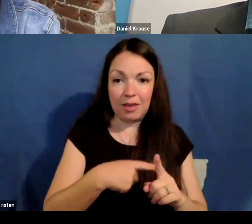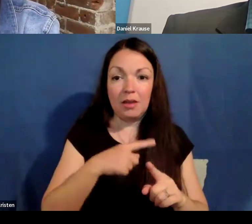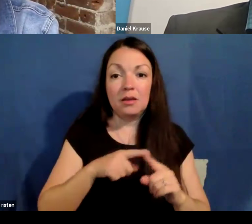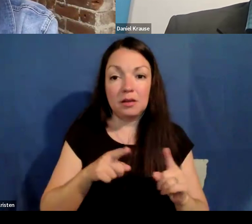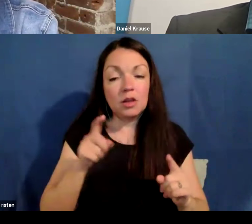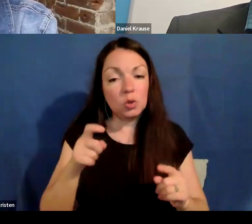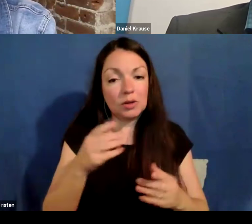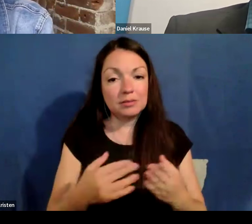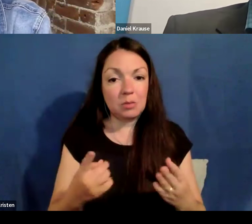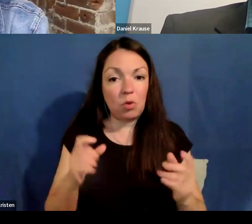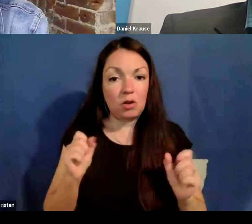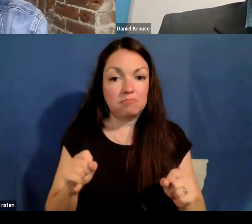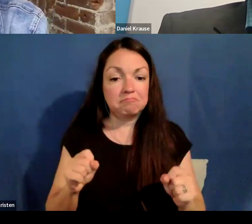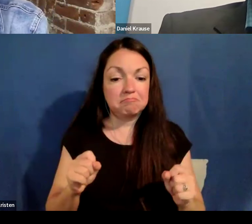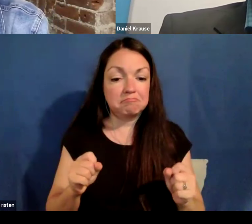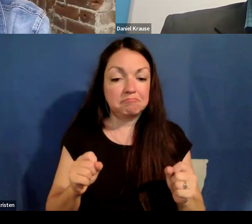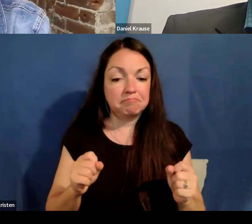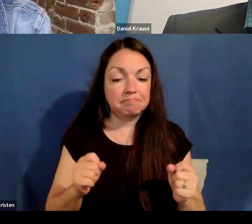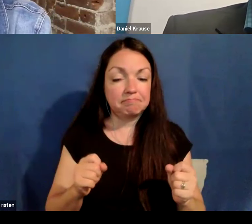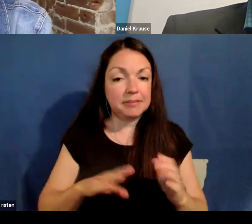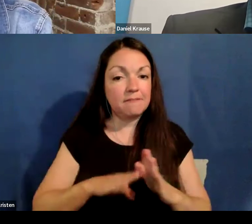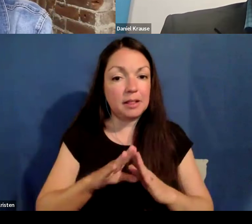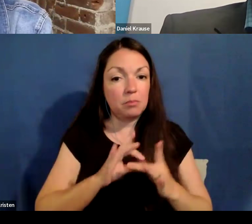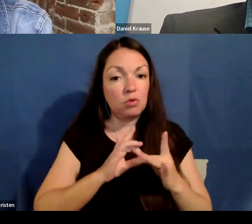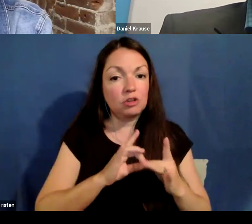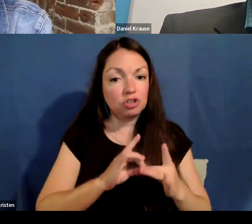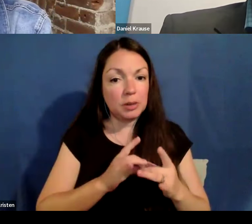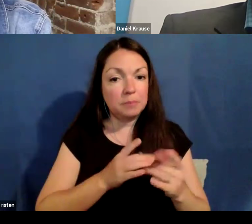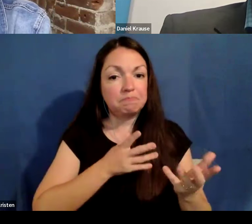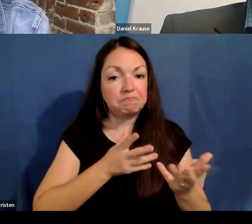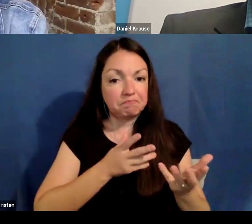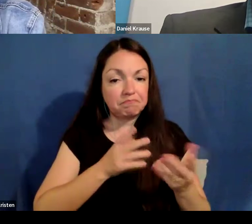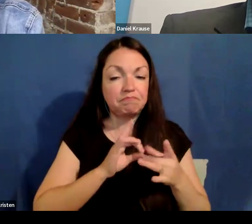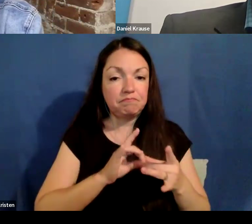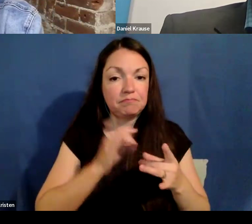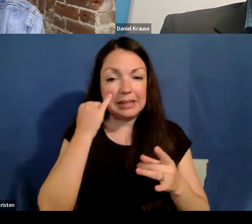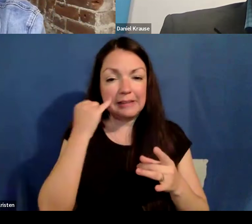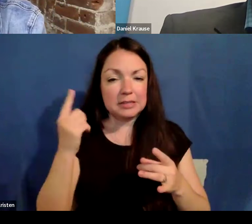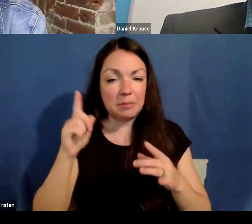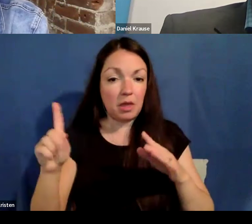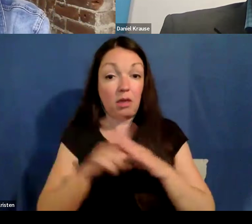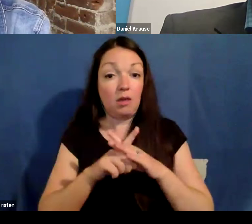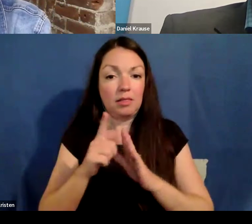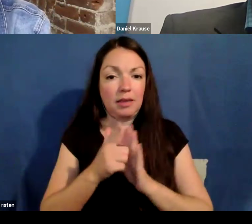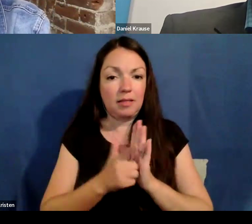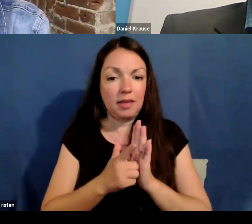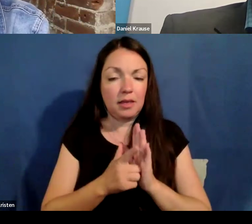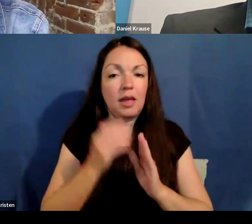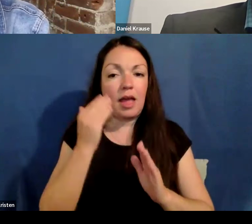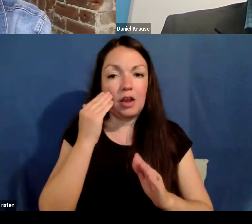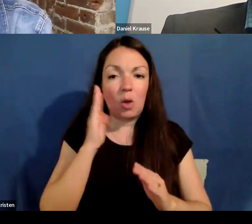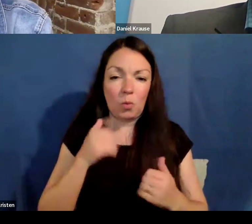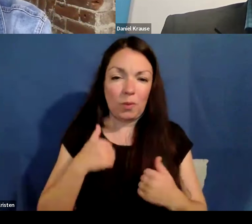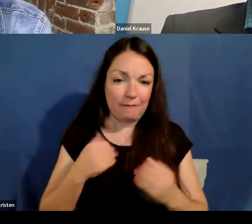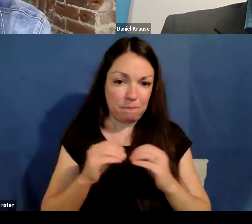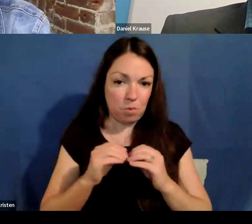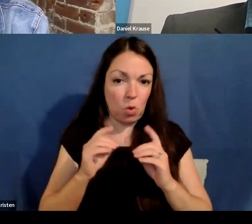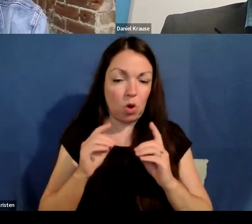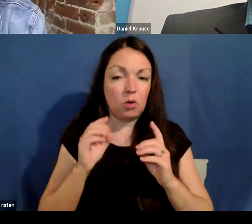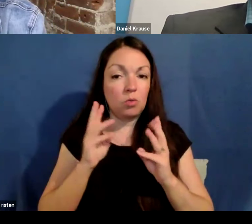need someone that you've developed a relationship with, that if something comes up legally, I know they're going to have some more workshops on